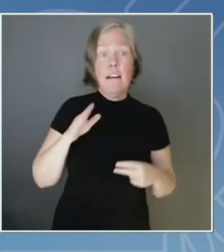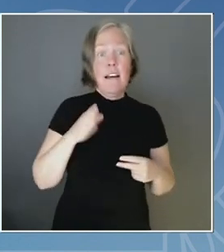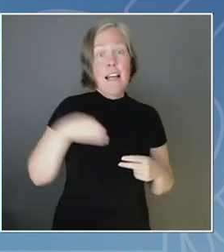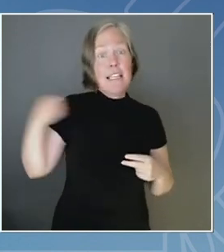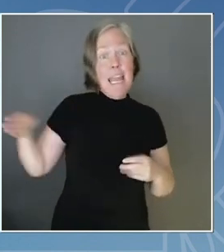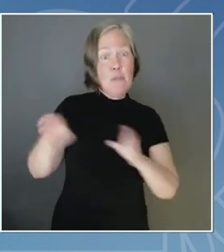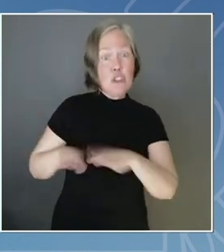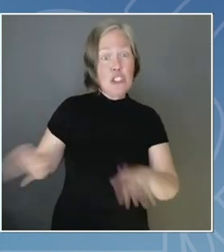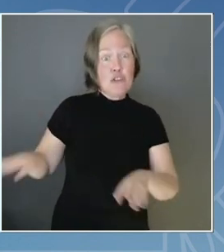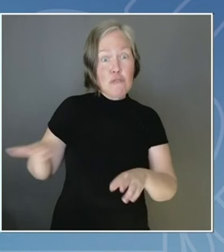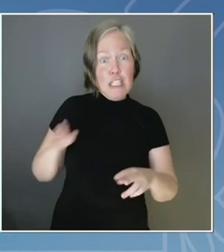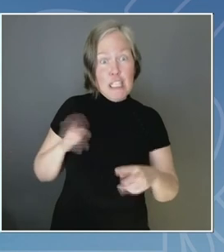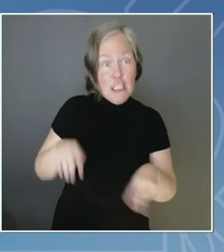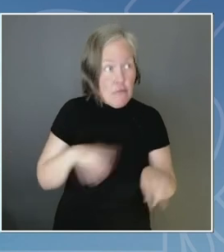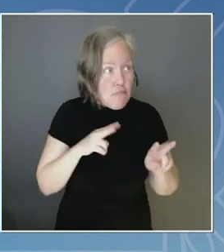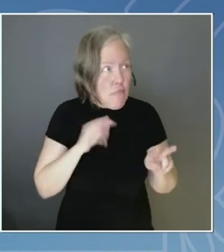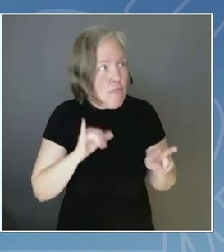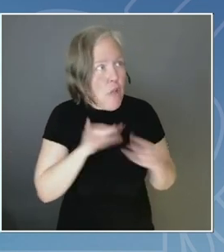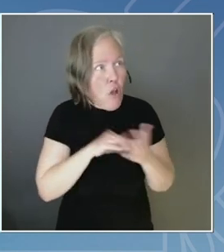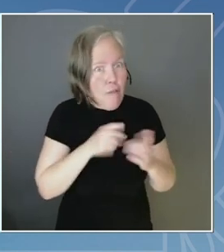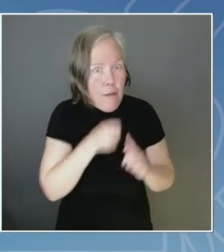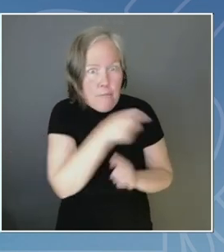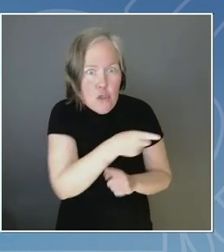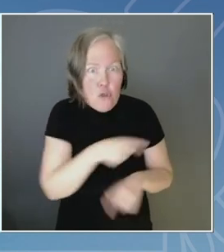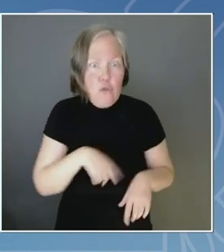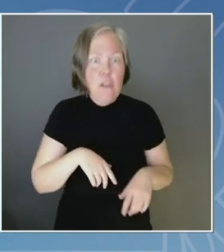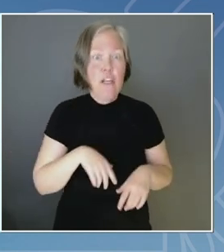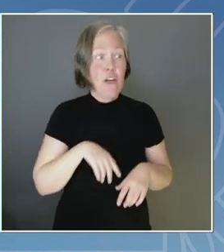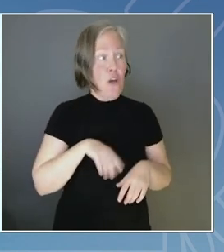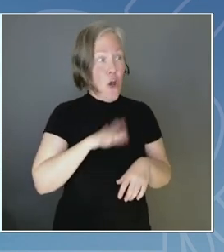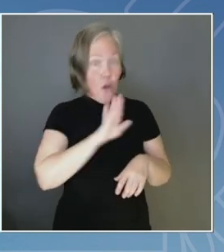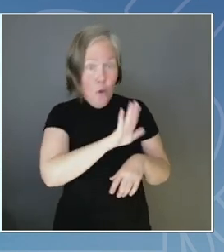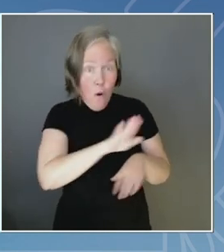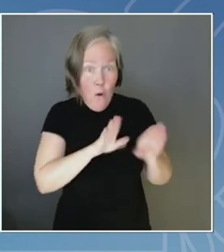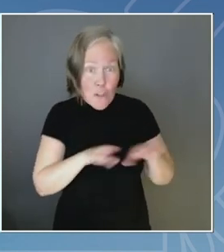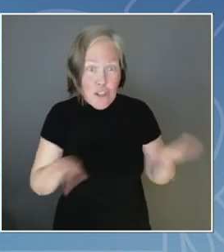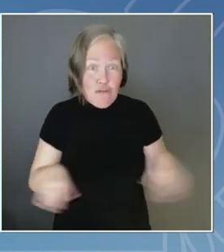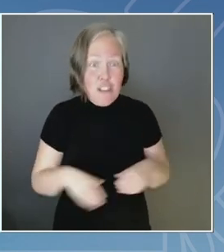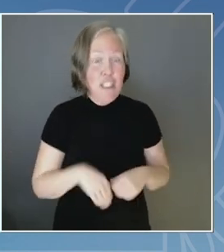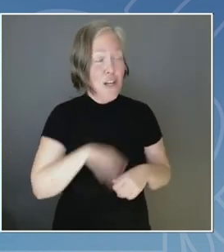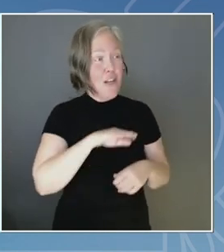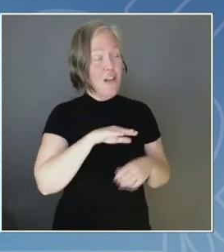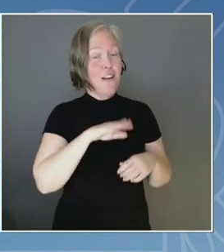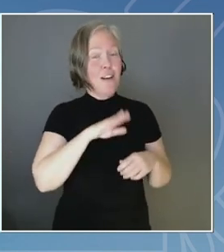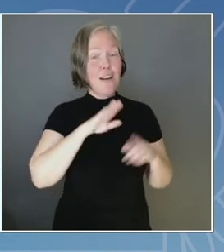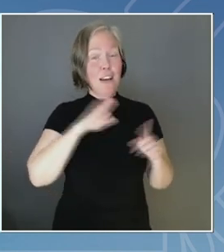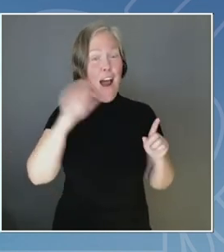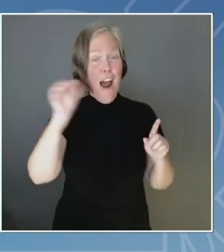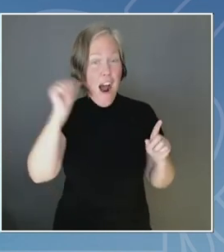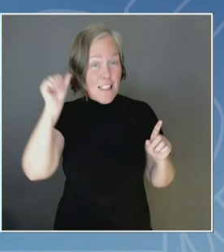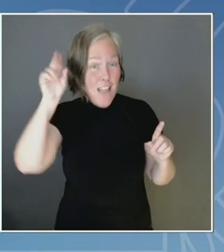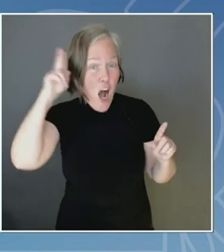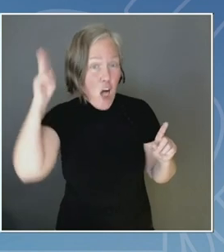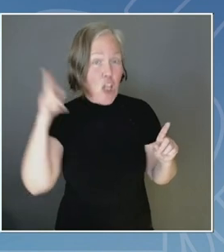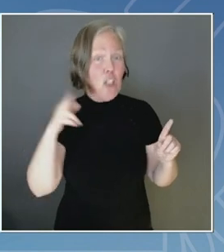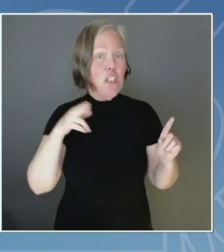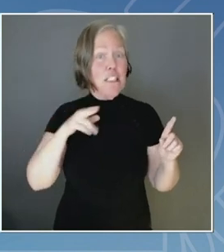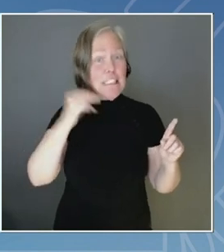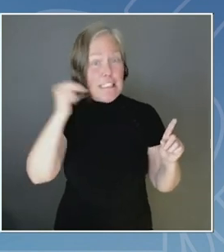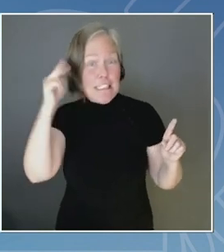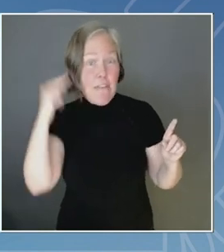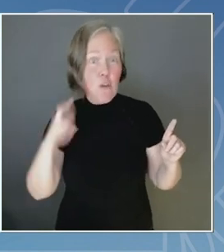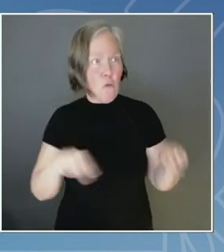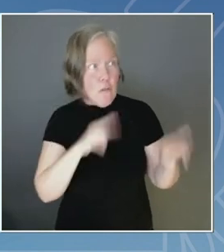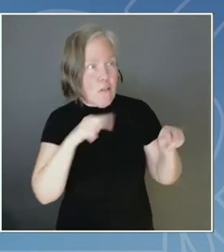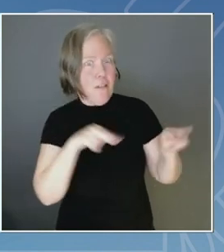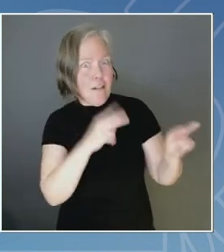children, to your aunts and uncles, and that, you know, that you don't have to be this, you know, you don't have to work at the State Department